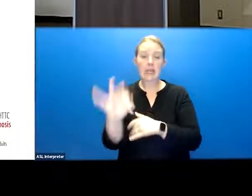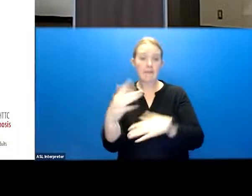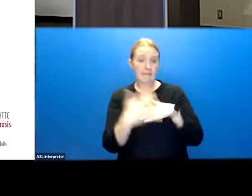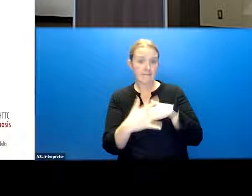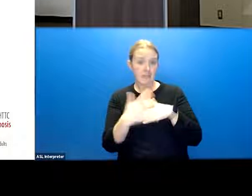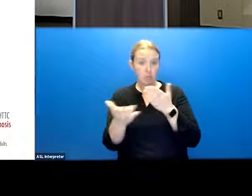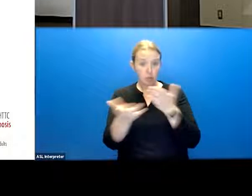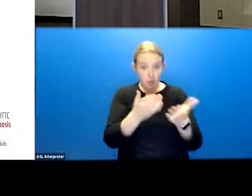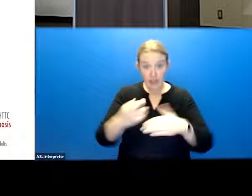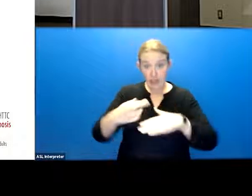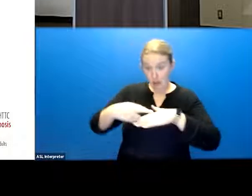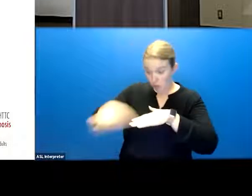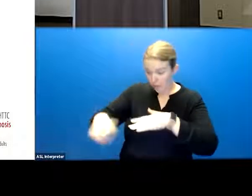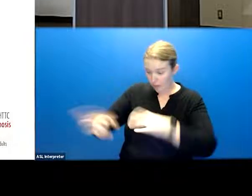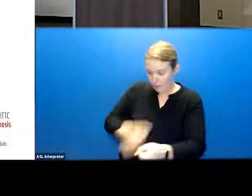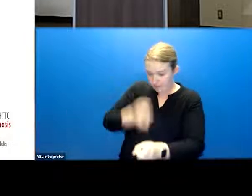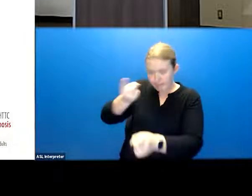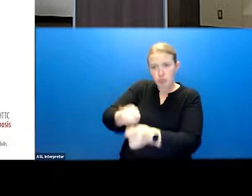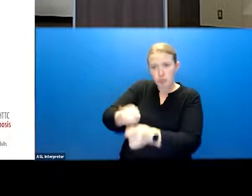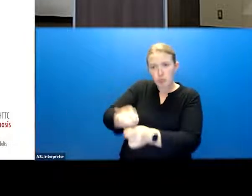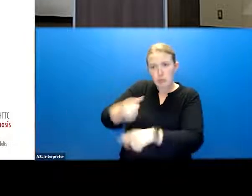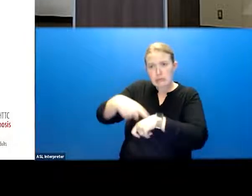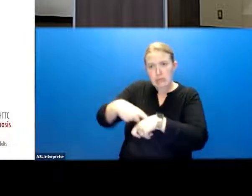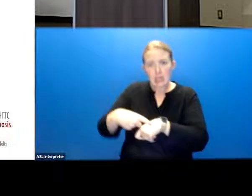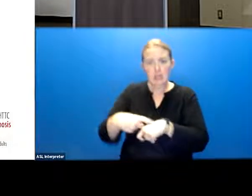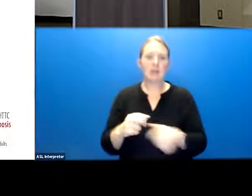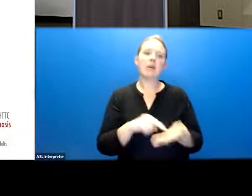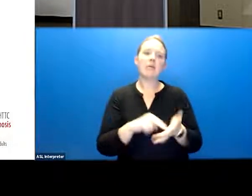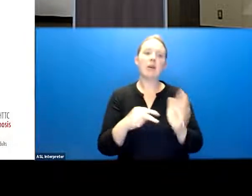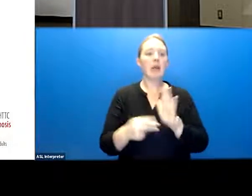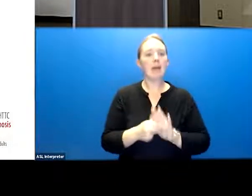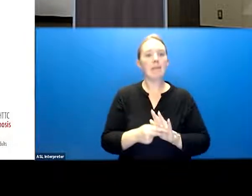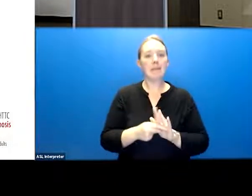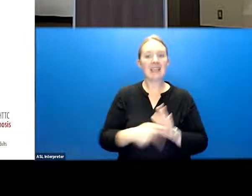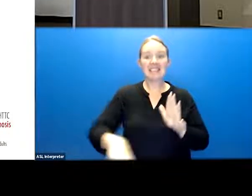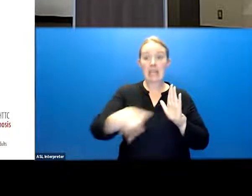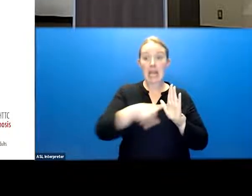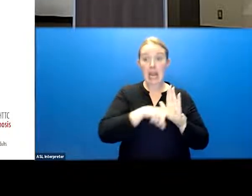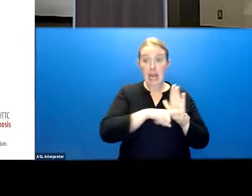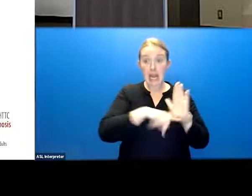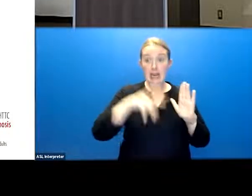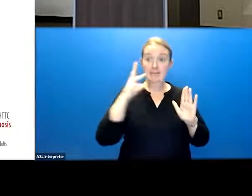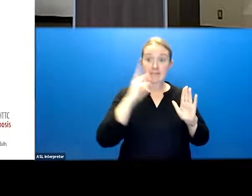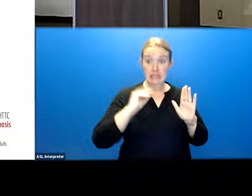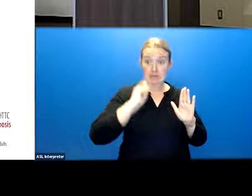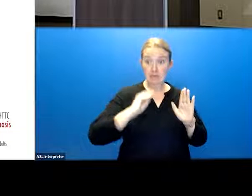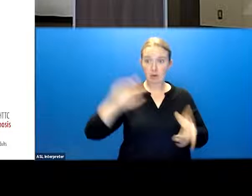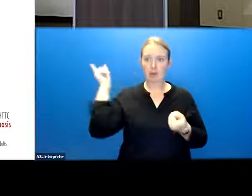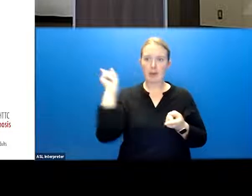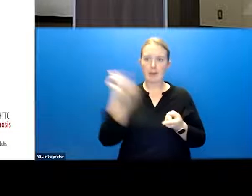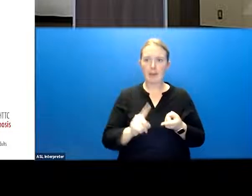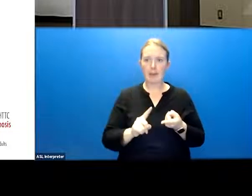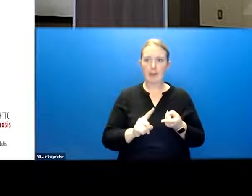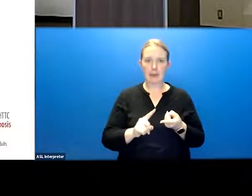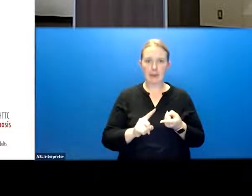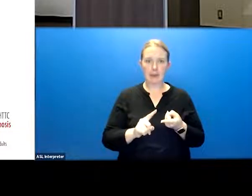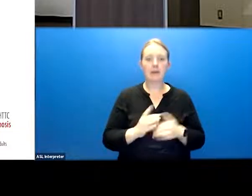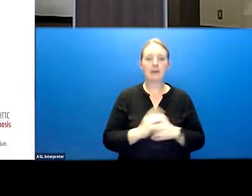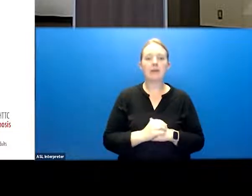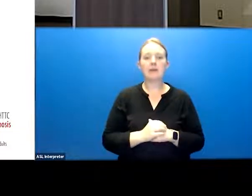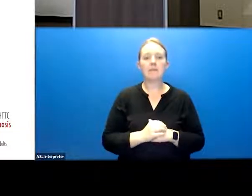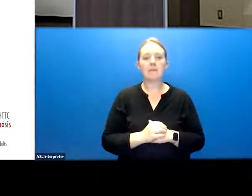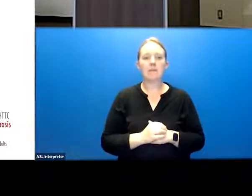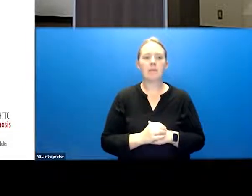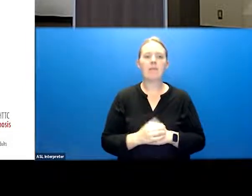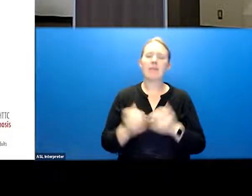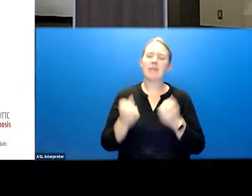the referrals are timely, that you will reduce the amount of negative experiences that family members are engaging with. And a